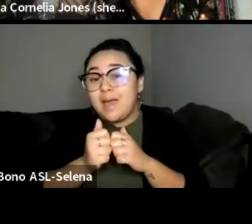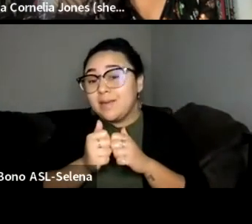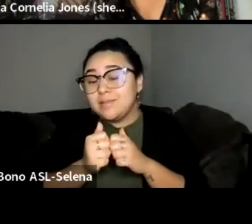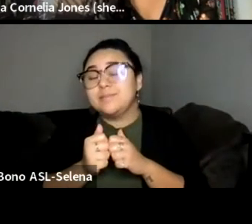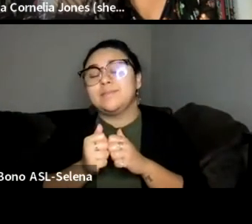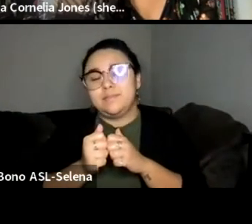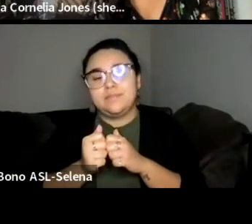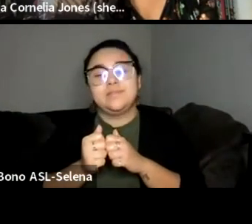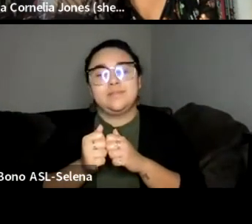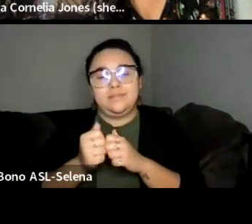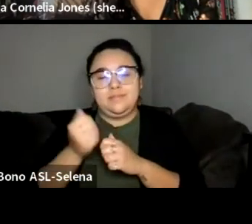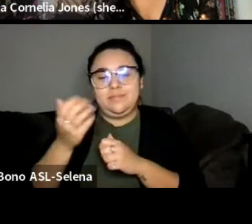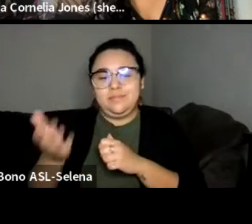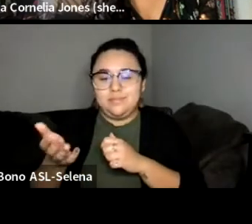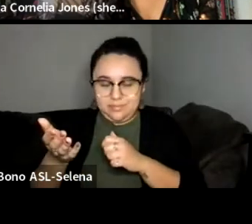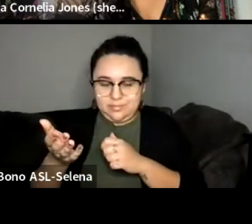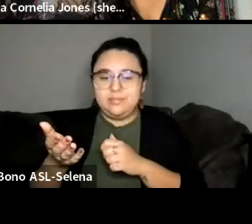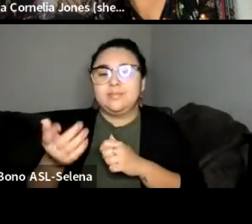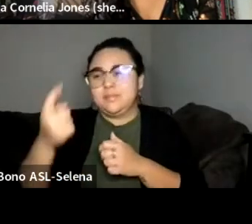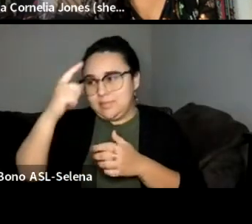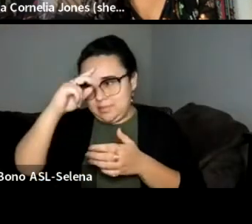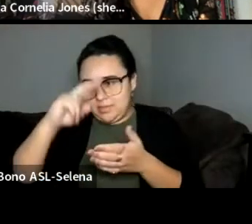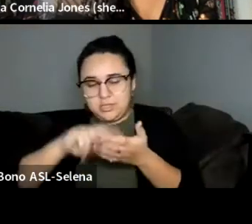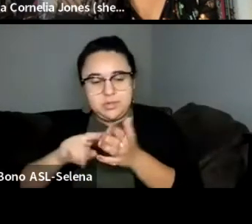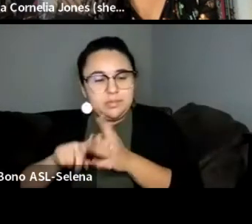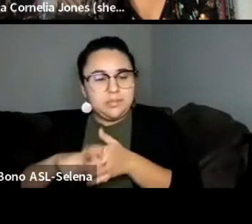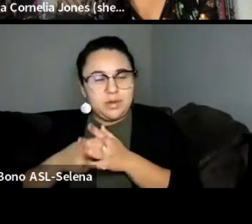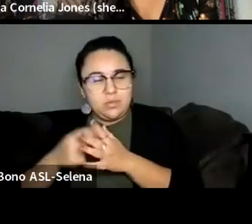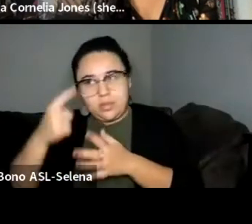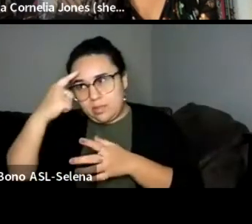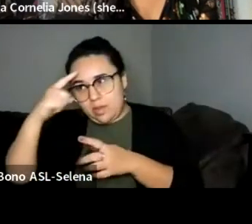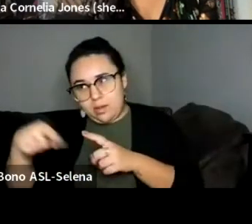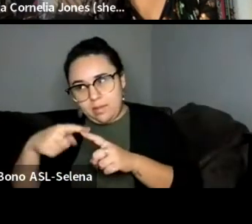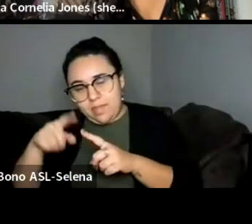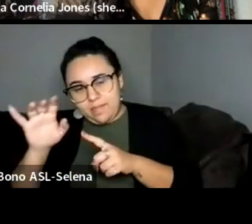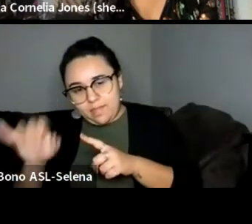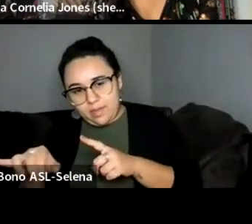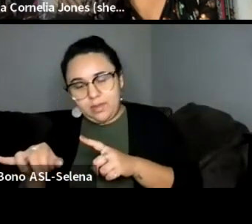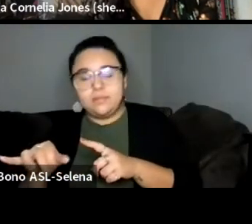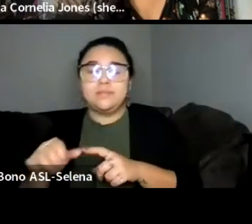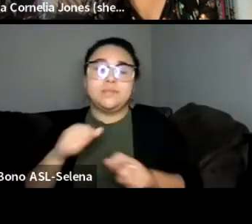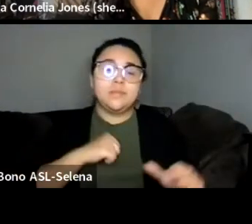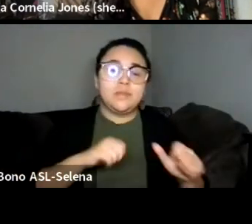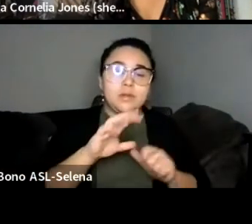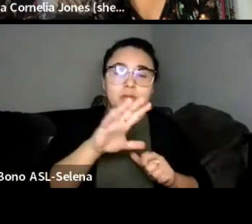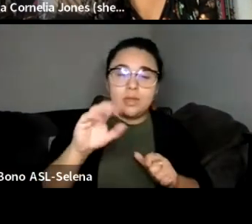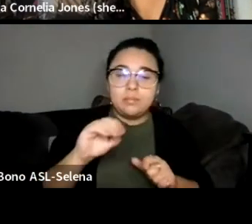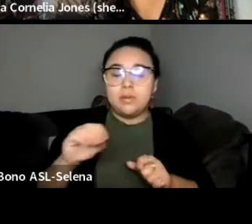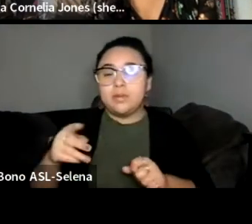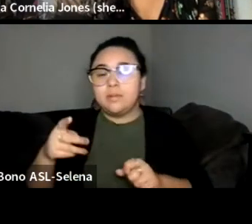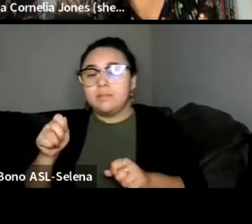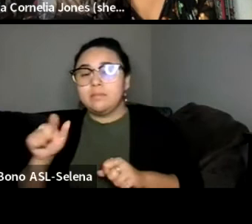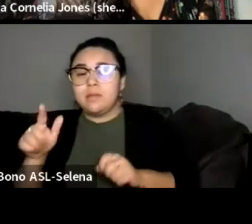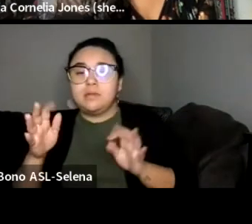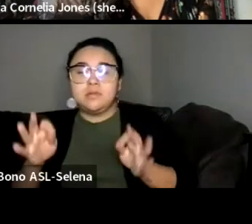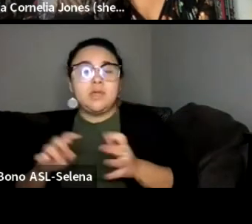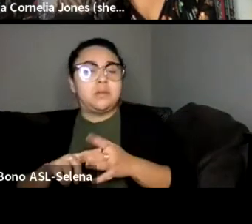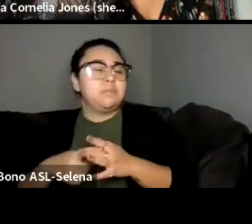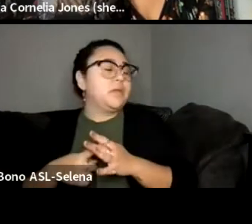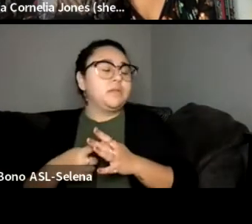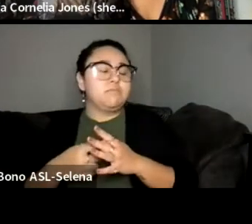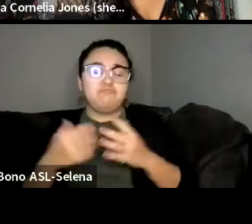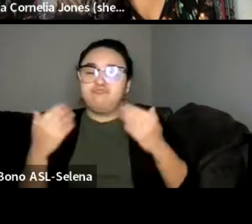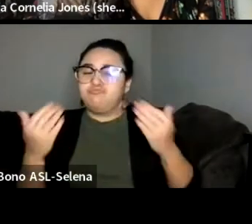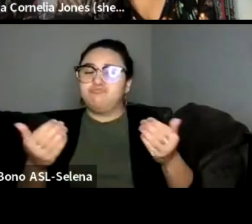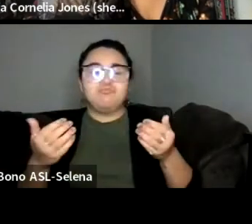it was made possible because it was intentional from the beginning, and because the theater company and PAAL decided from the beginning that they